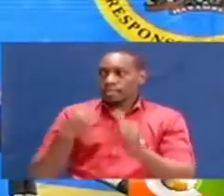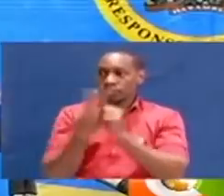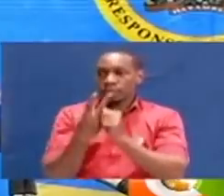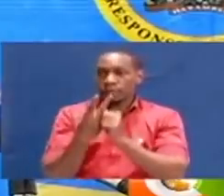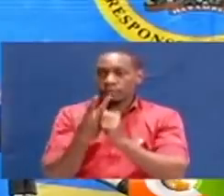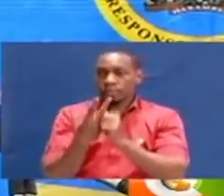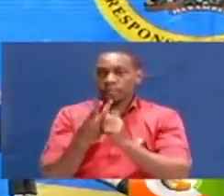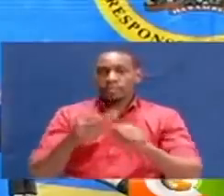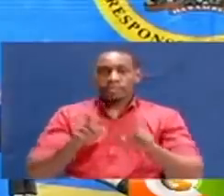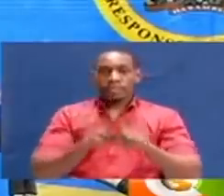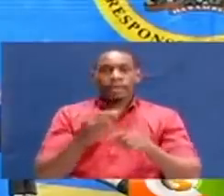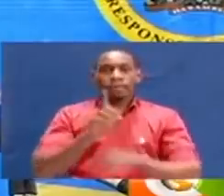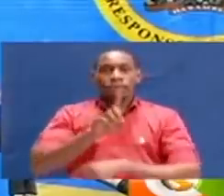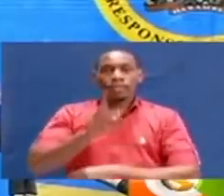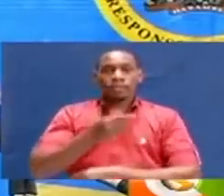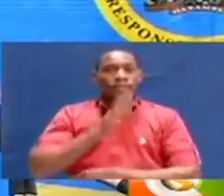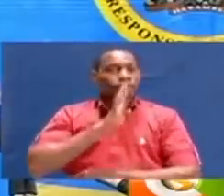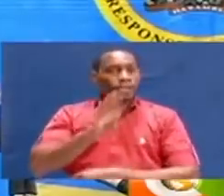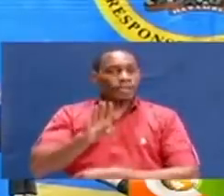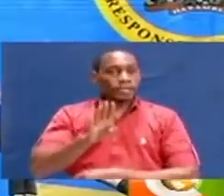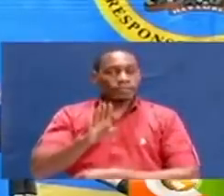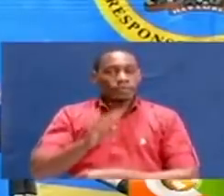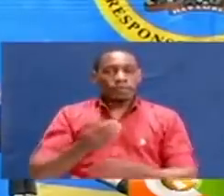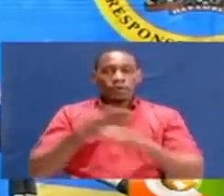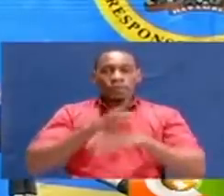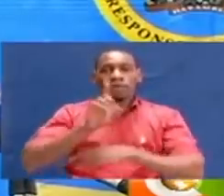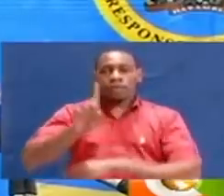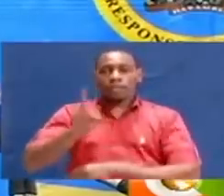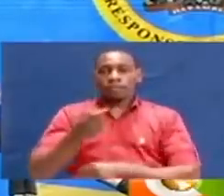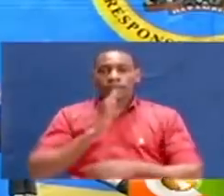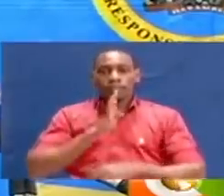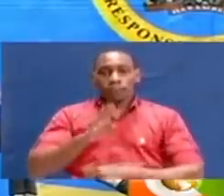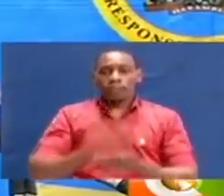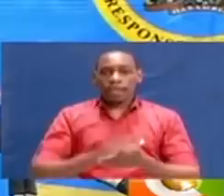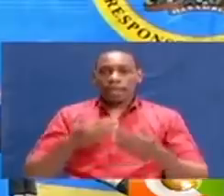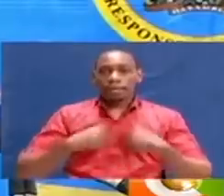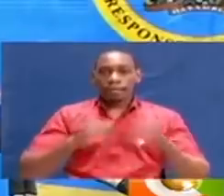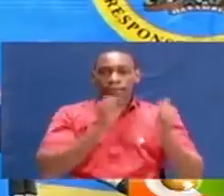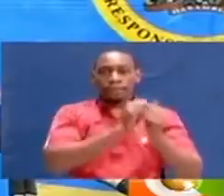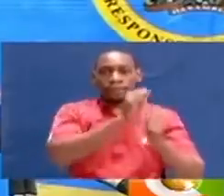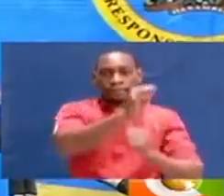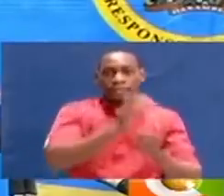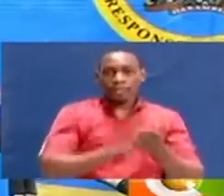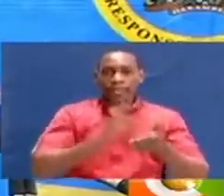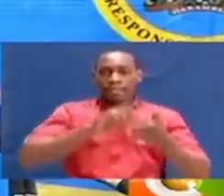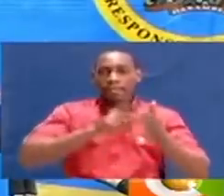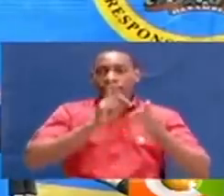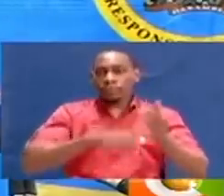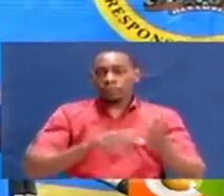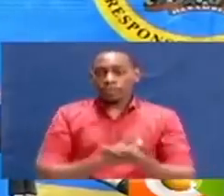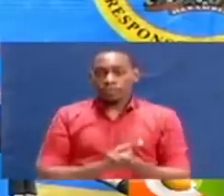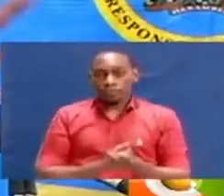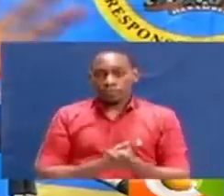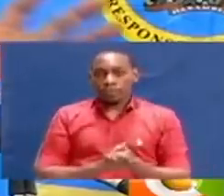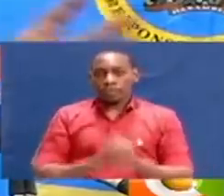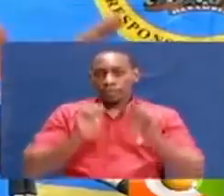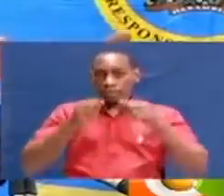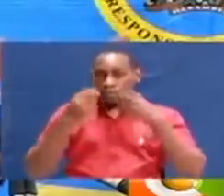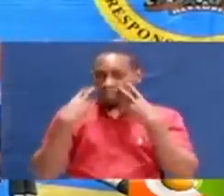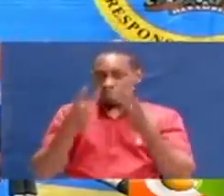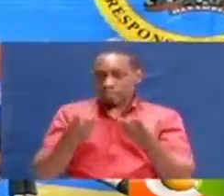had 1,400, over 1,400, and we have 15. So you can see the